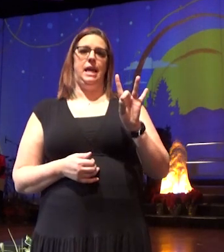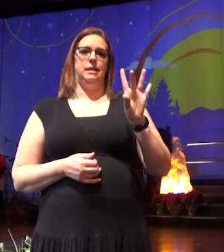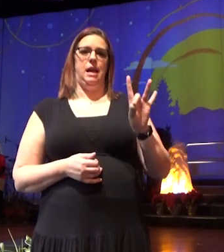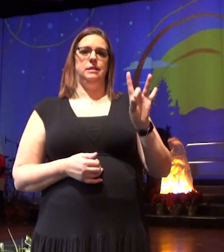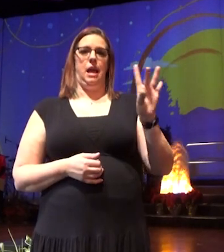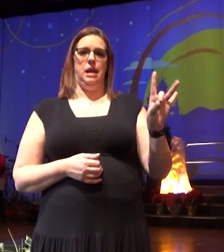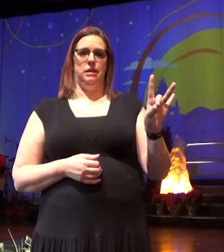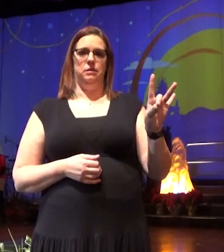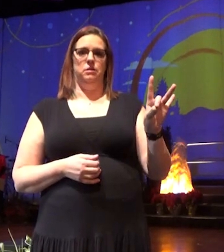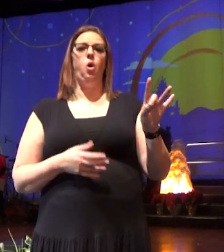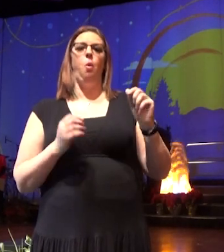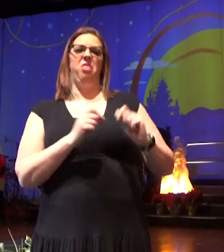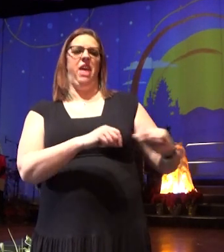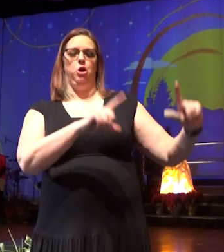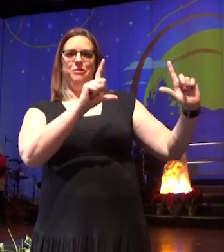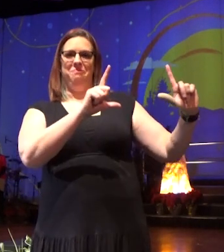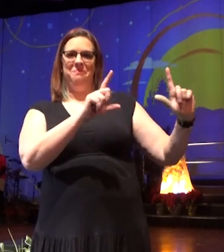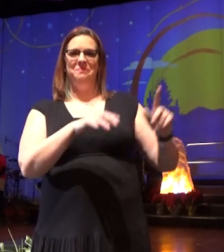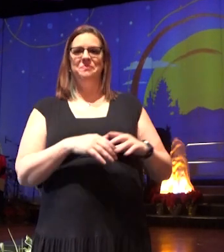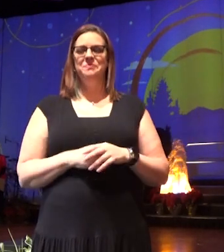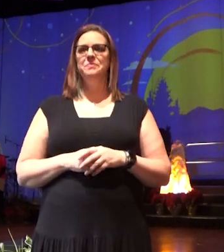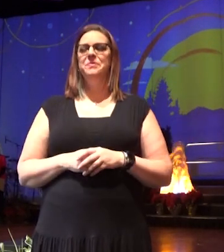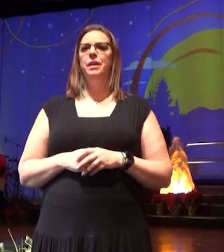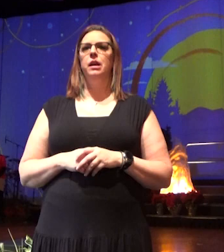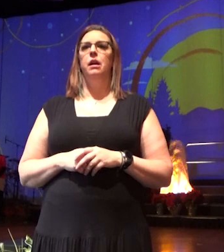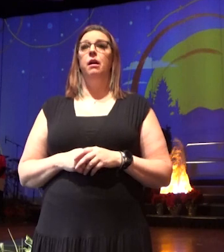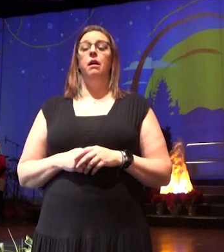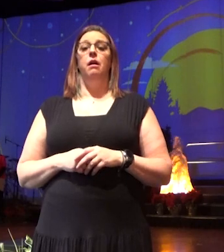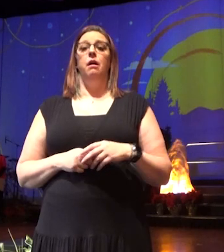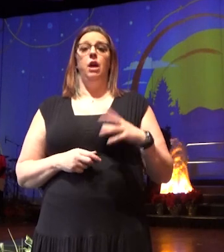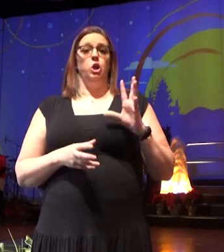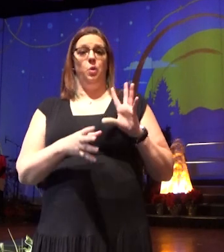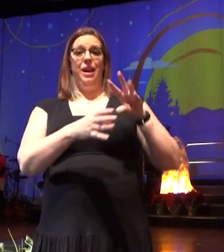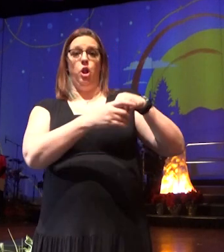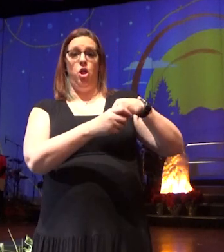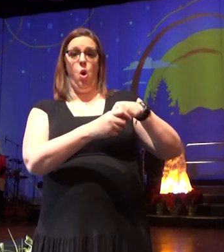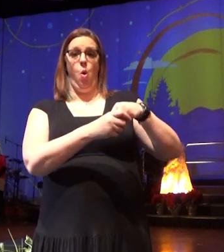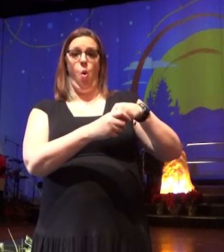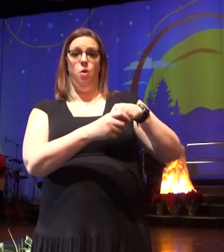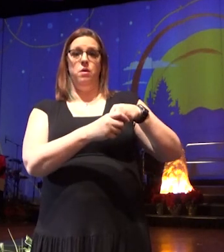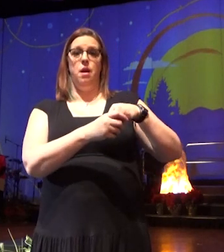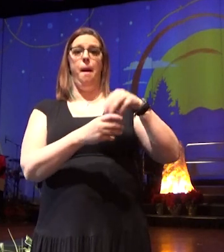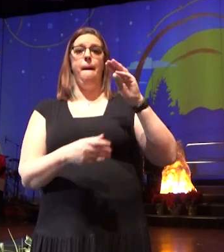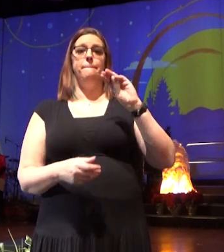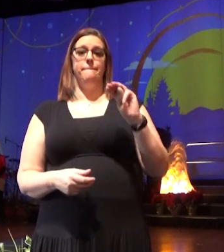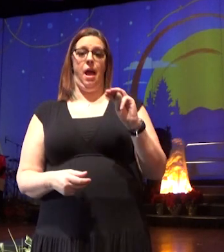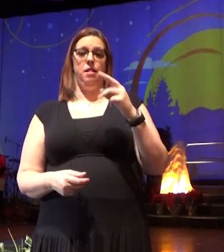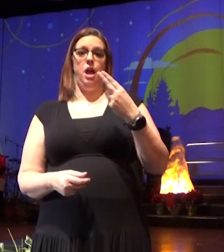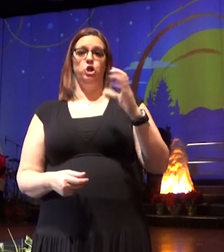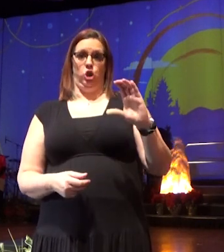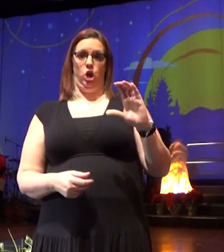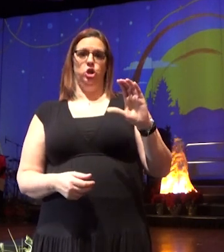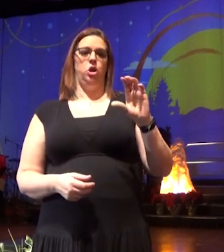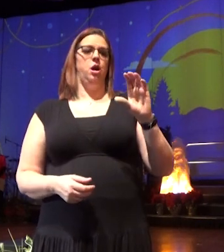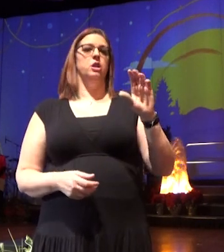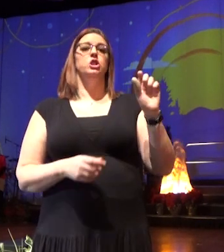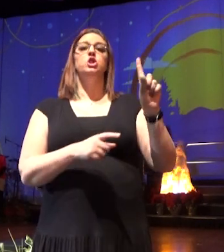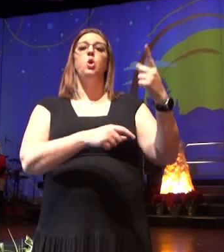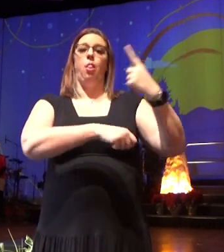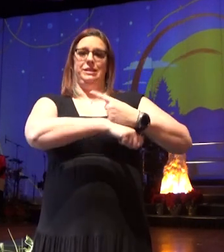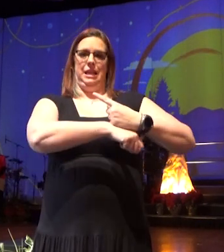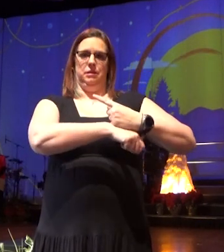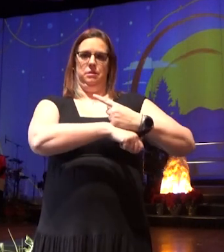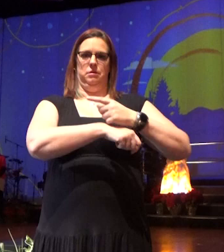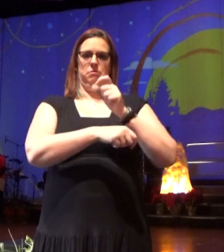45888. There we go. And you can just include Mile High Church Solstice after your